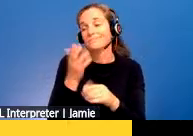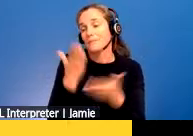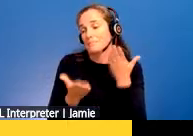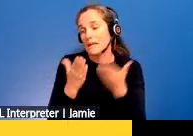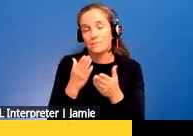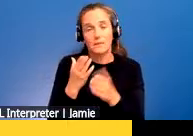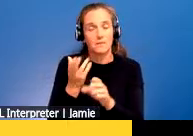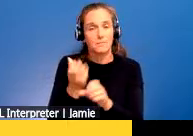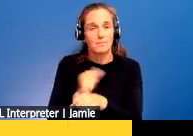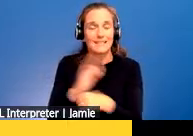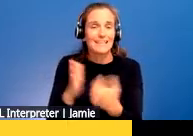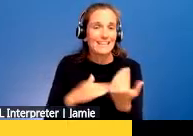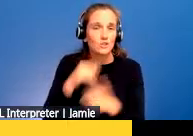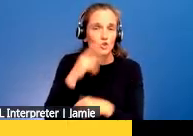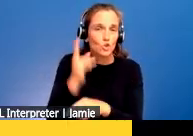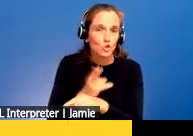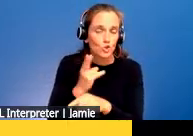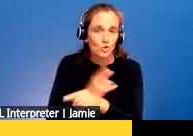screen or a small screen.